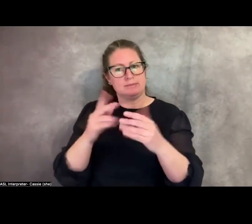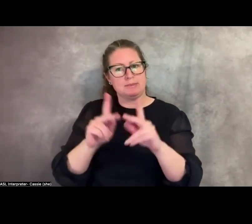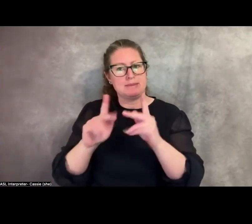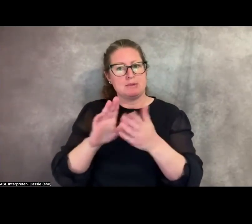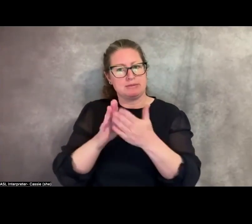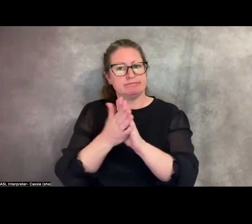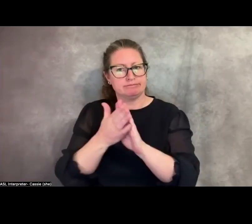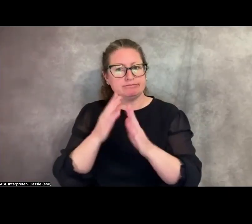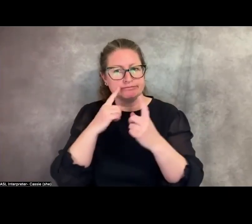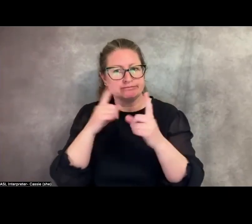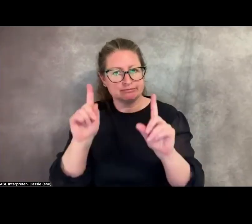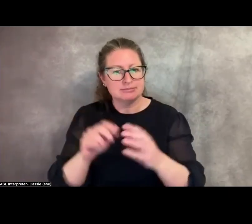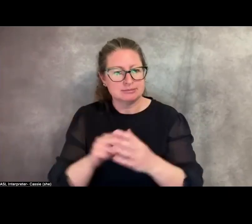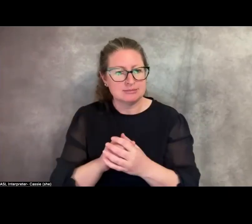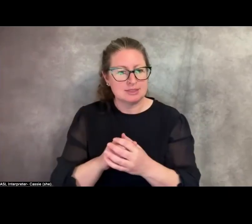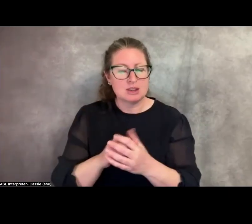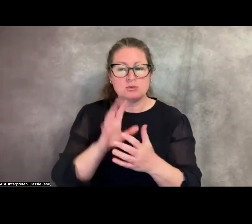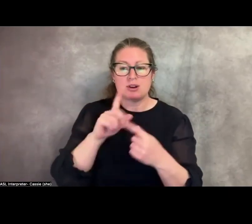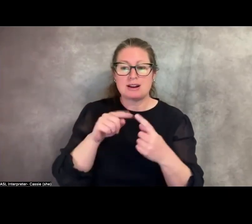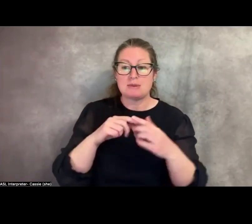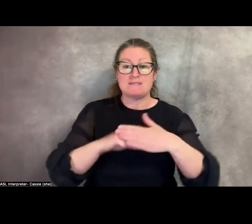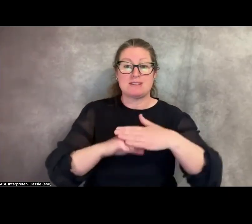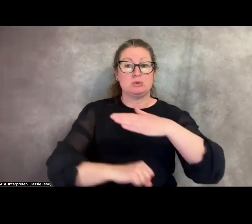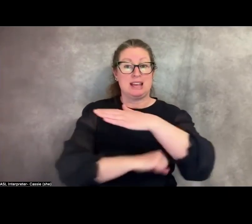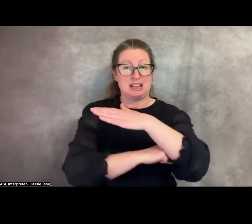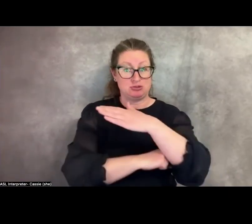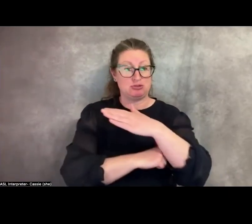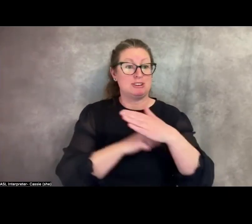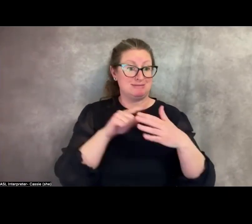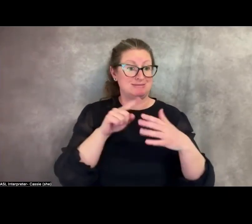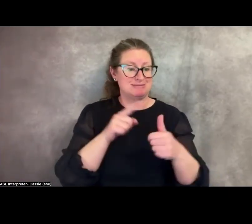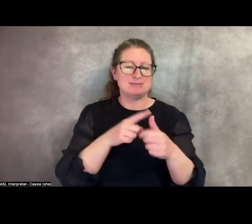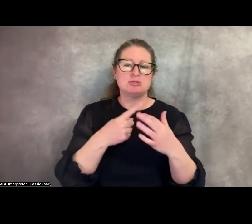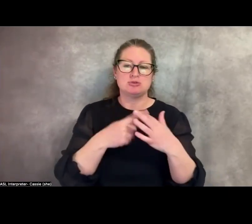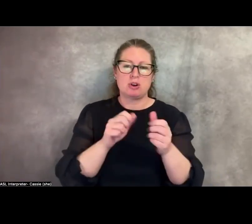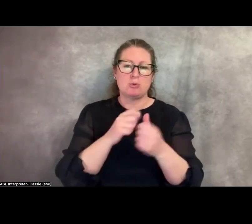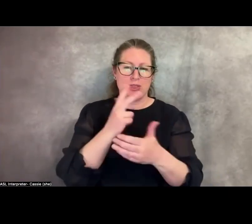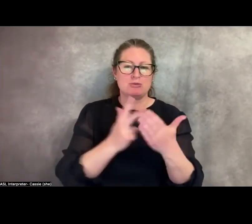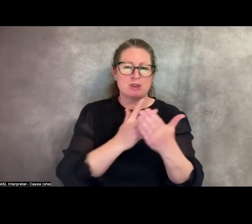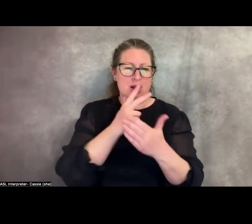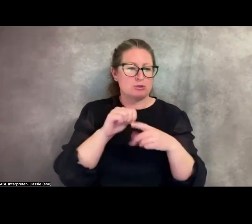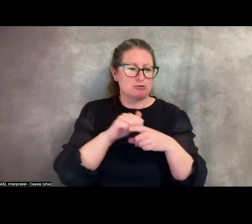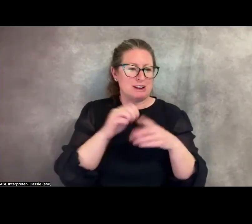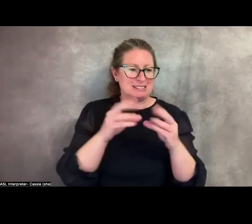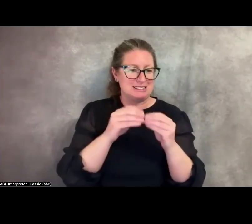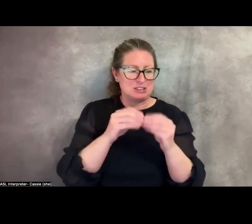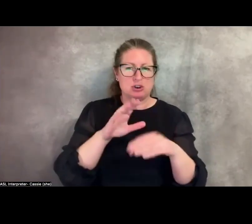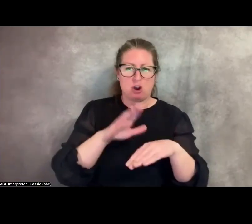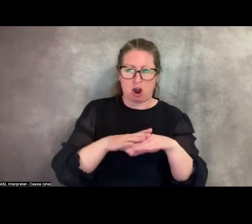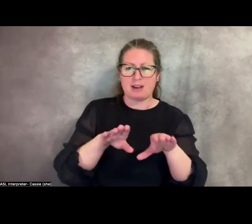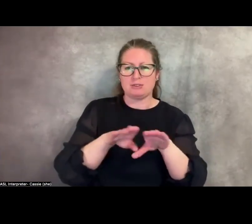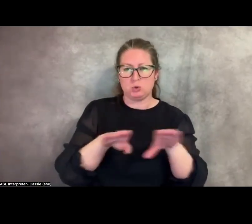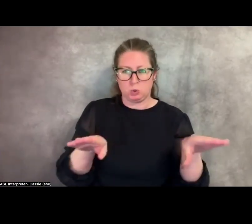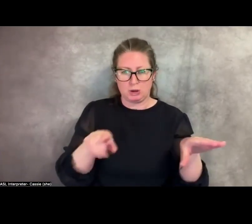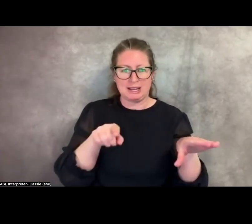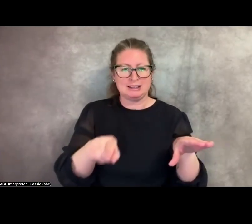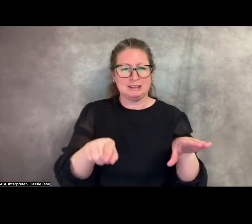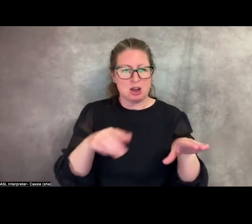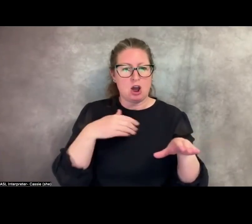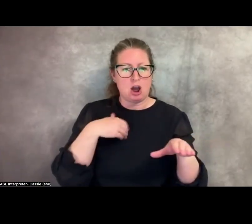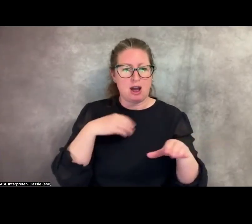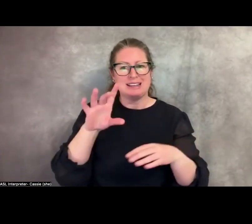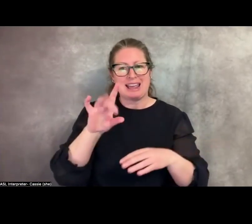phase 1 was the foundation, and it was 3-hour training sessions conducted on the unit. So we actually had our sessions here on 8